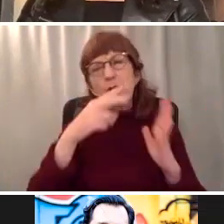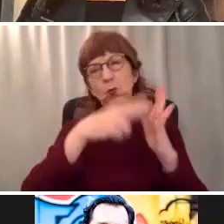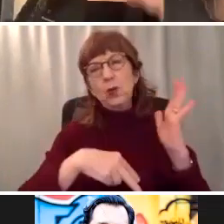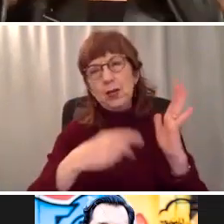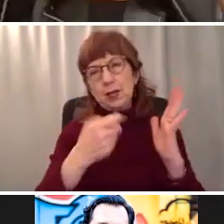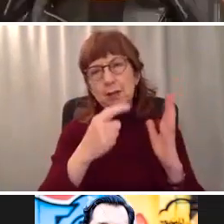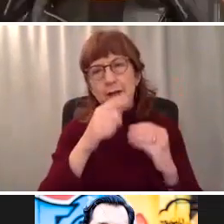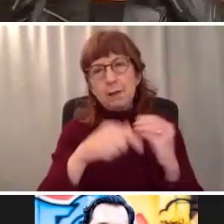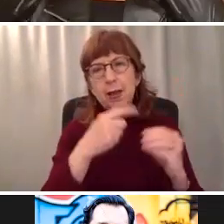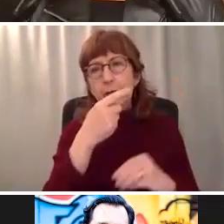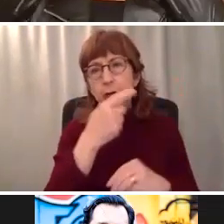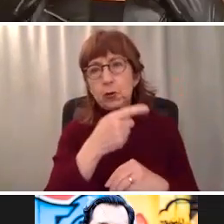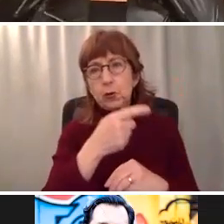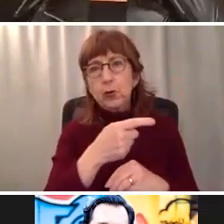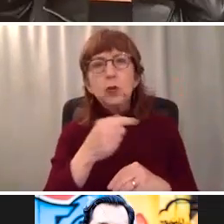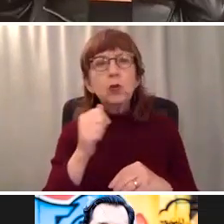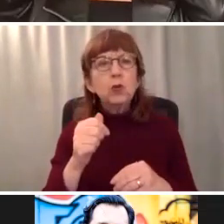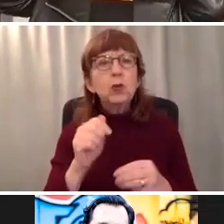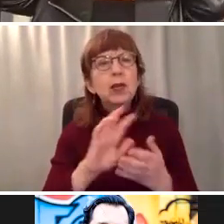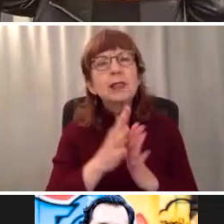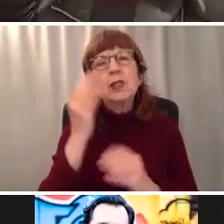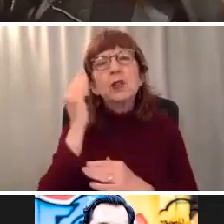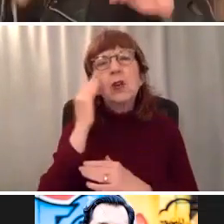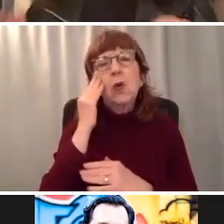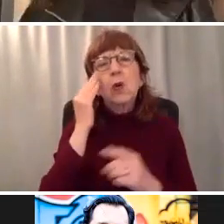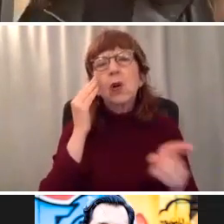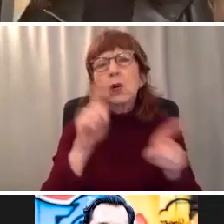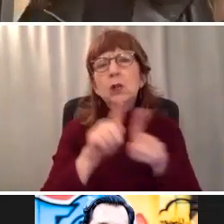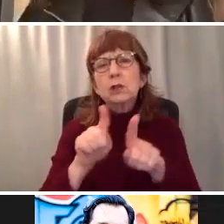her so you can get to know her as well.